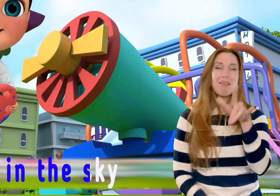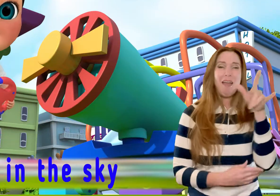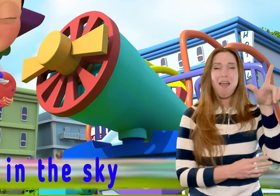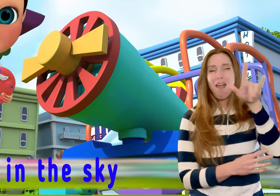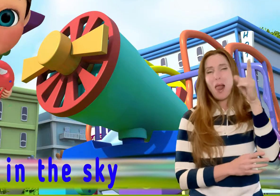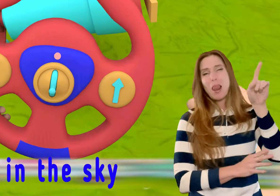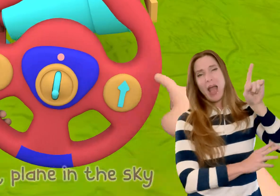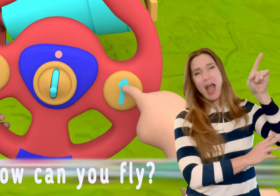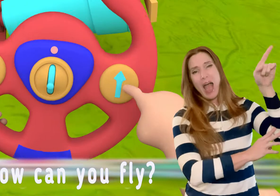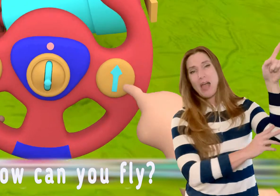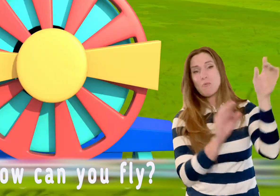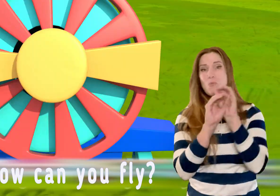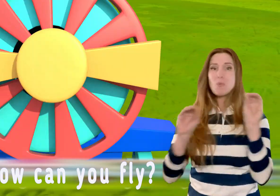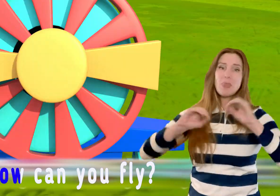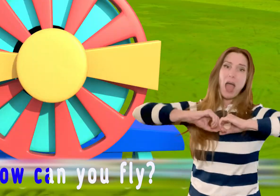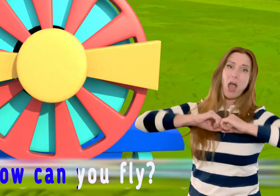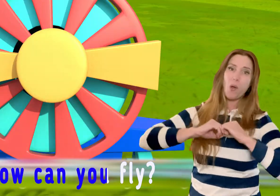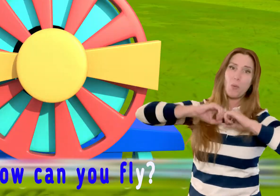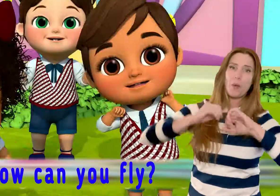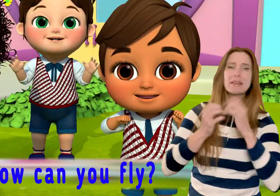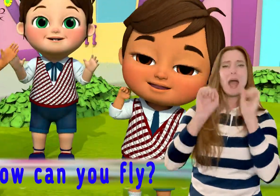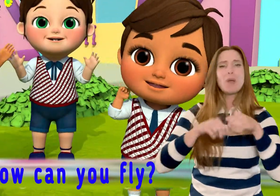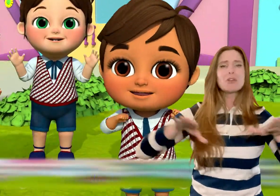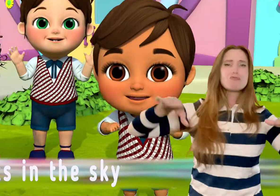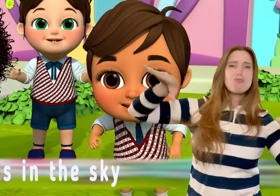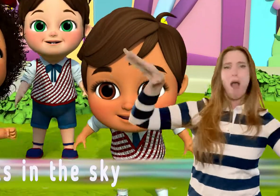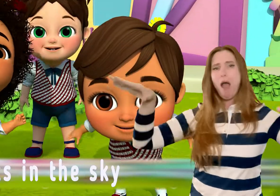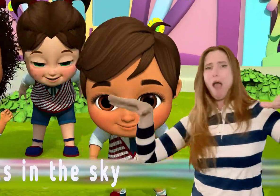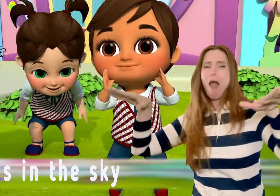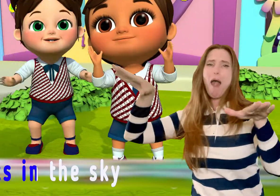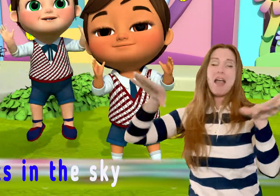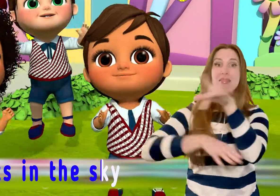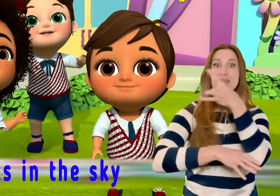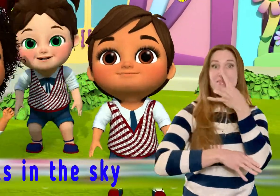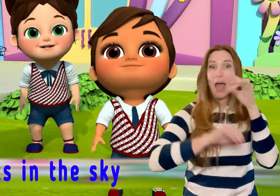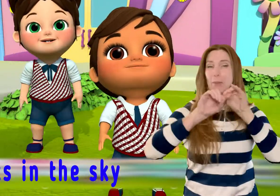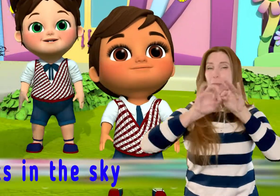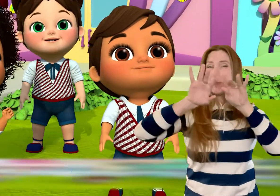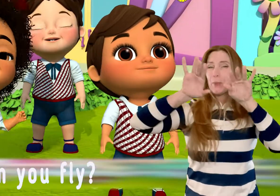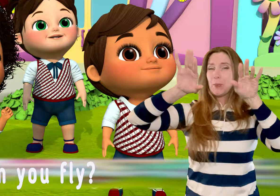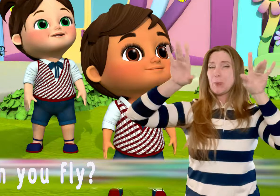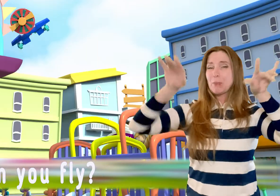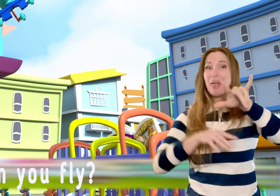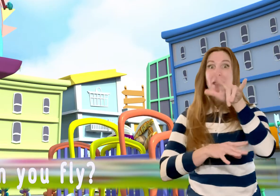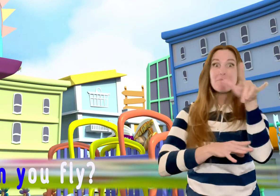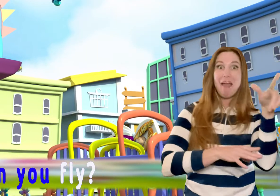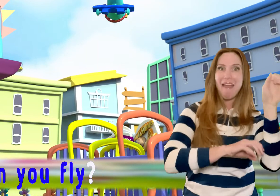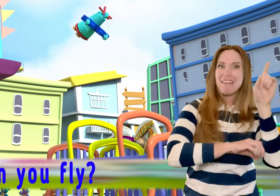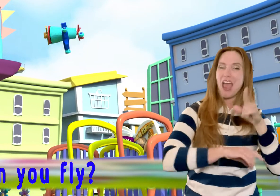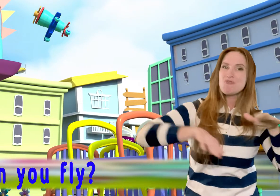Plane, plane in the sky without wings, how can you fly? Shine some lights in the sky.